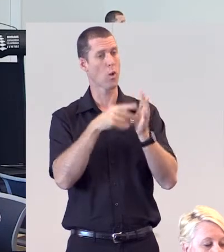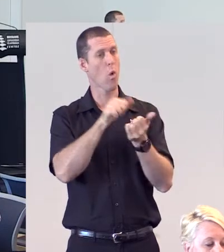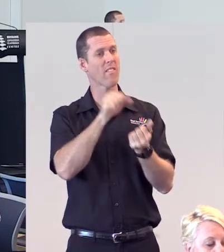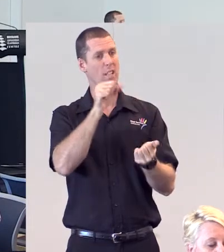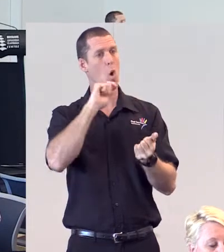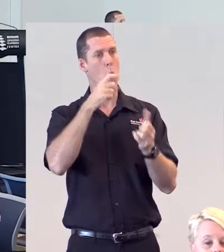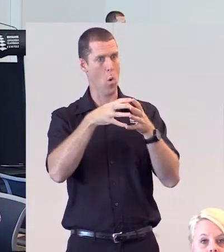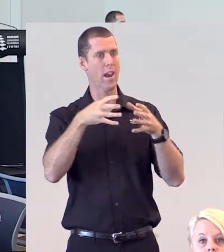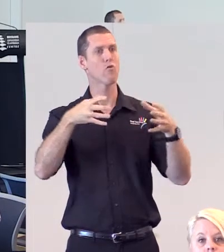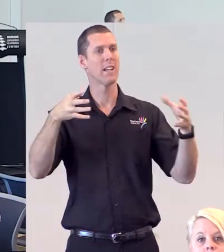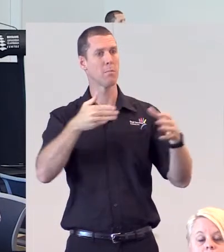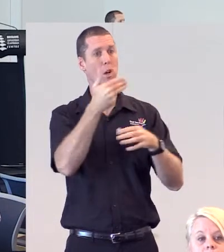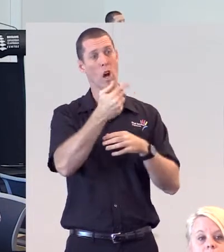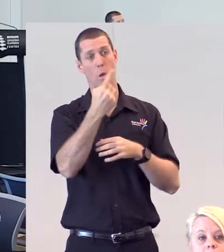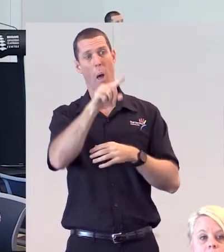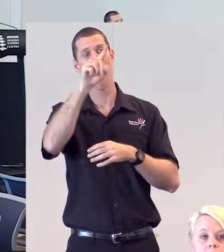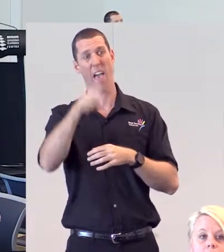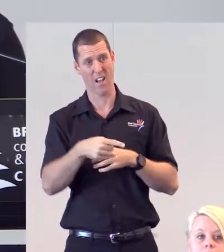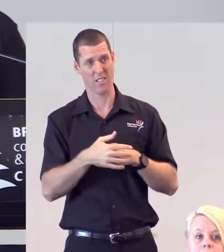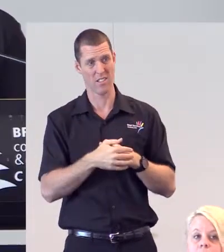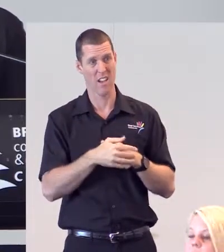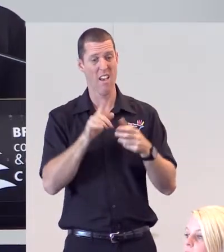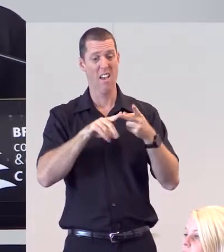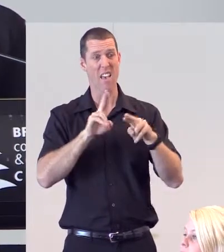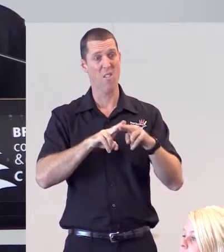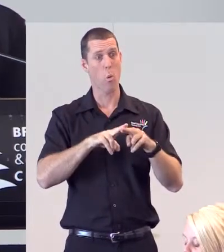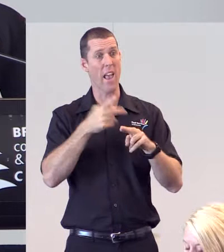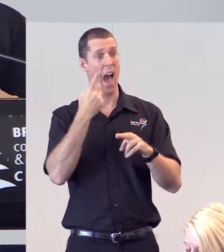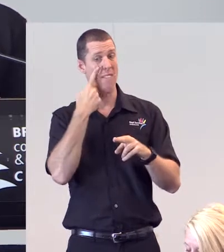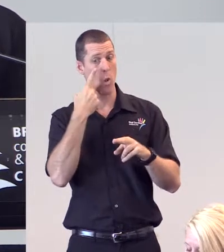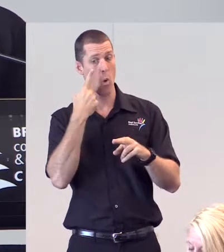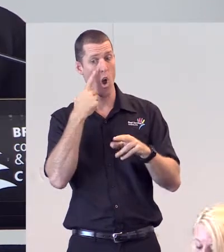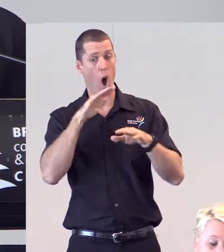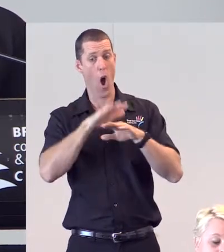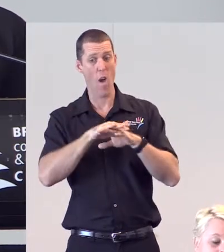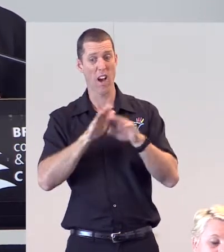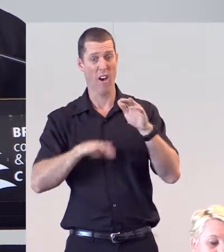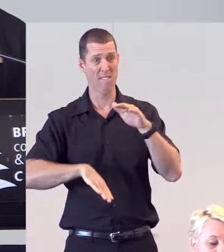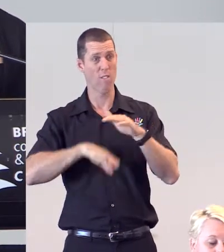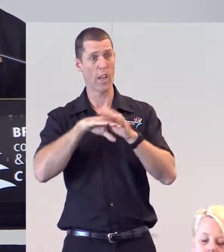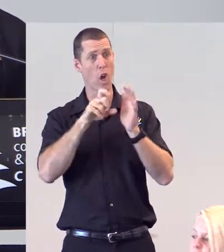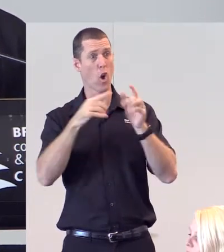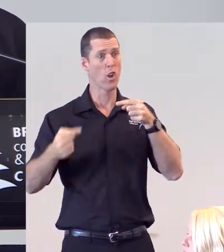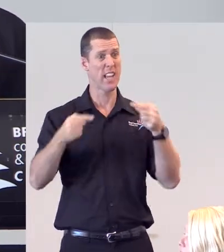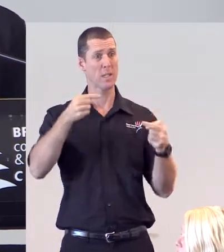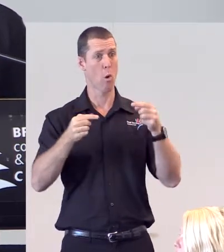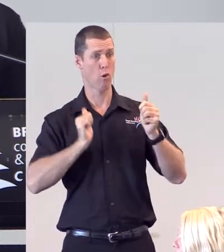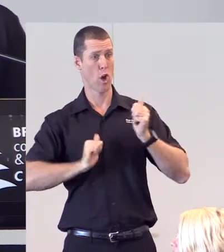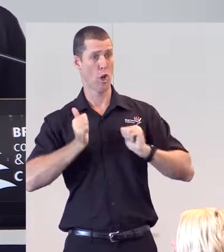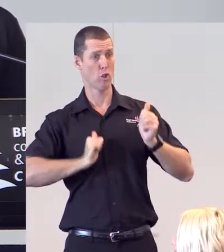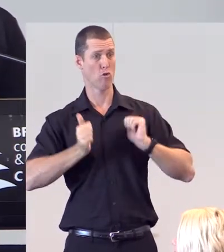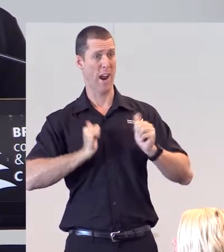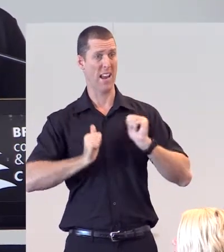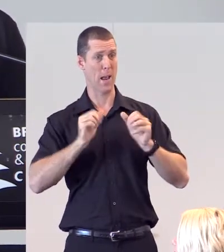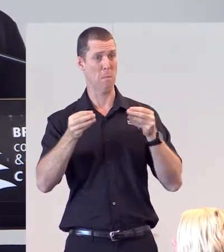will increase by 91,000. Now, if we're moving into a fully contestable training market,